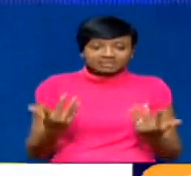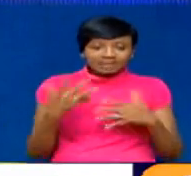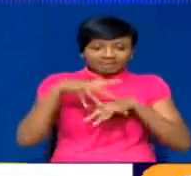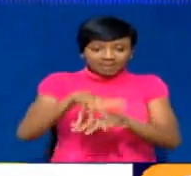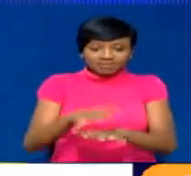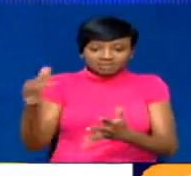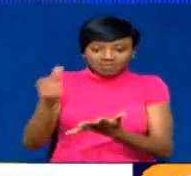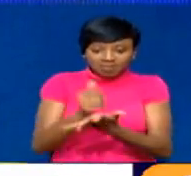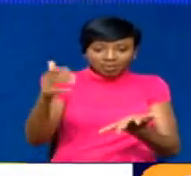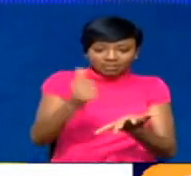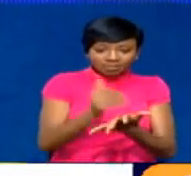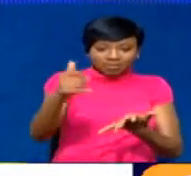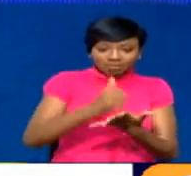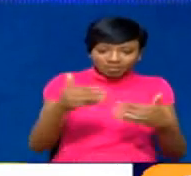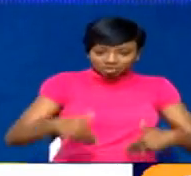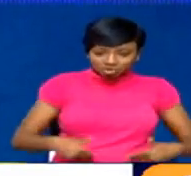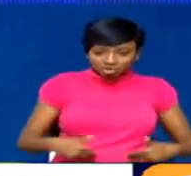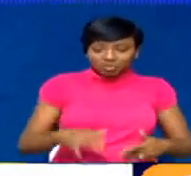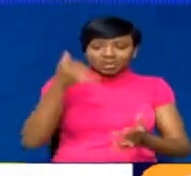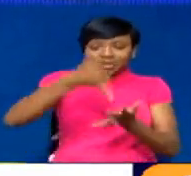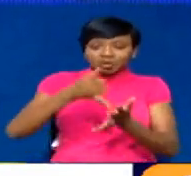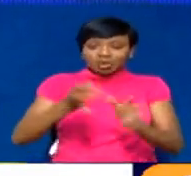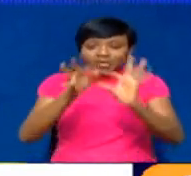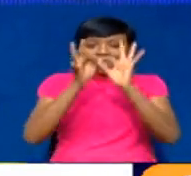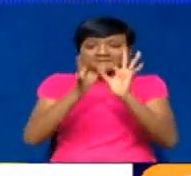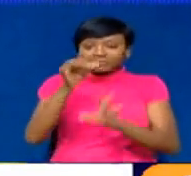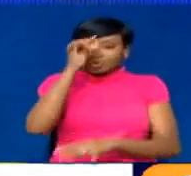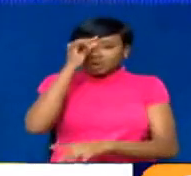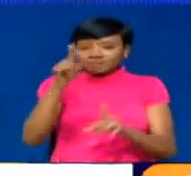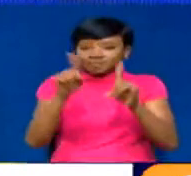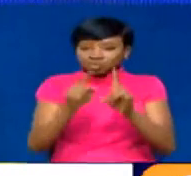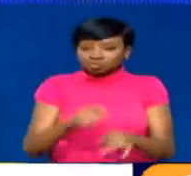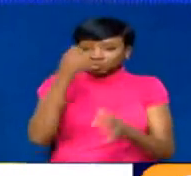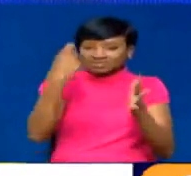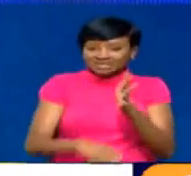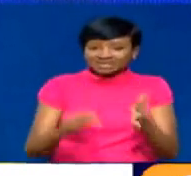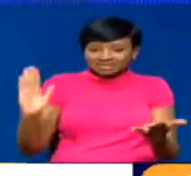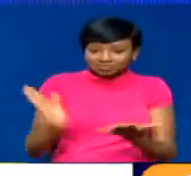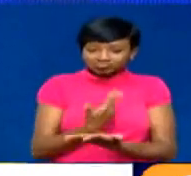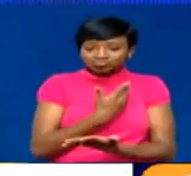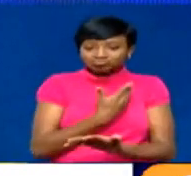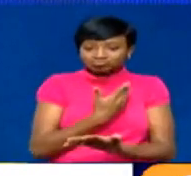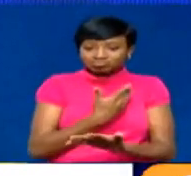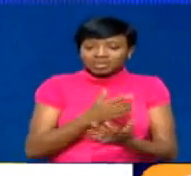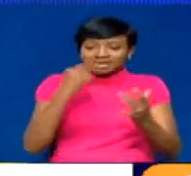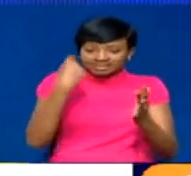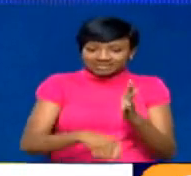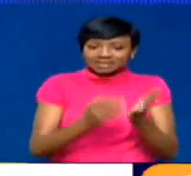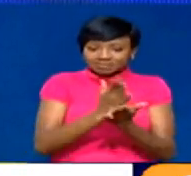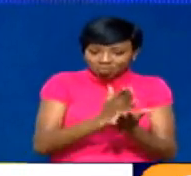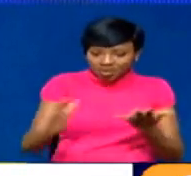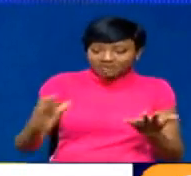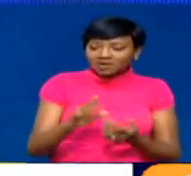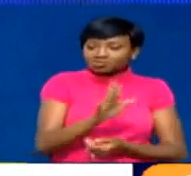and mainstream appointment of the youth in the Azimio government, in addition to tax holiday for the youth